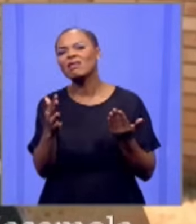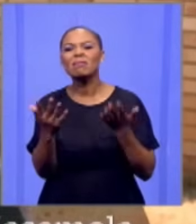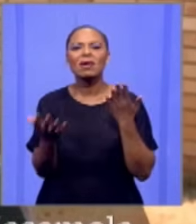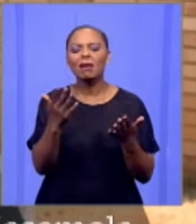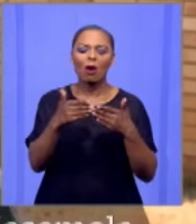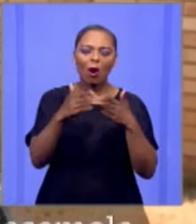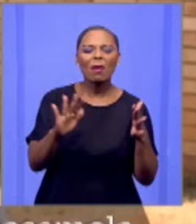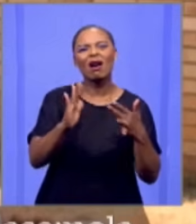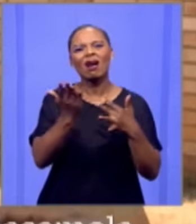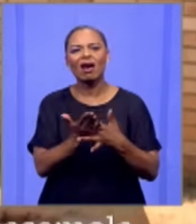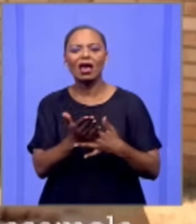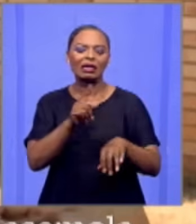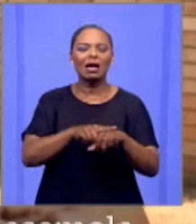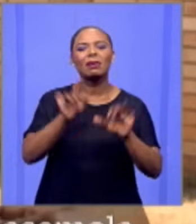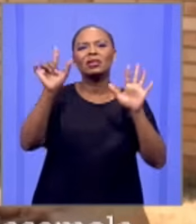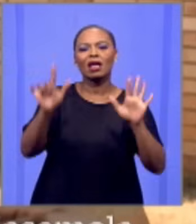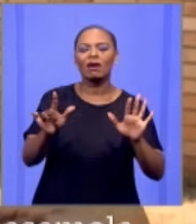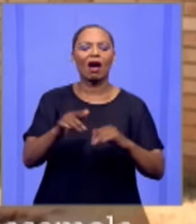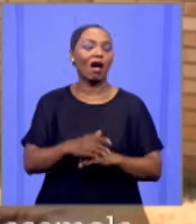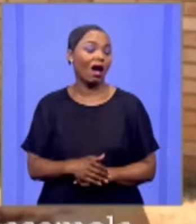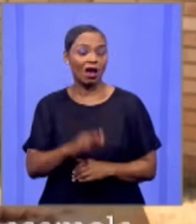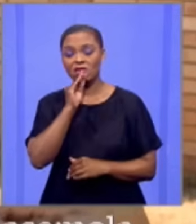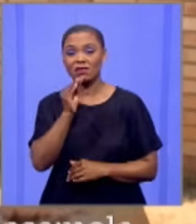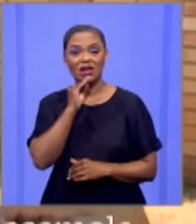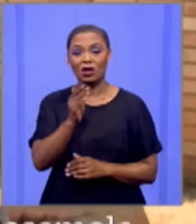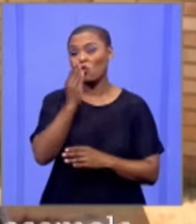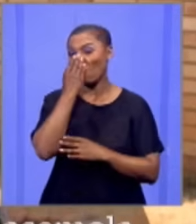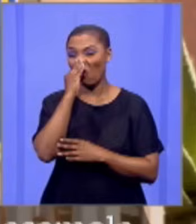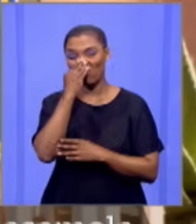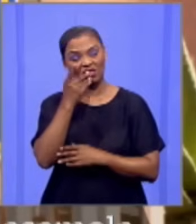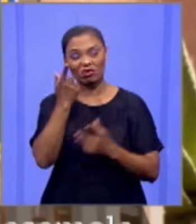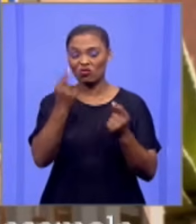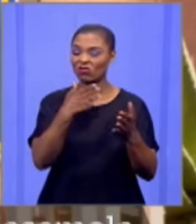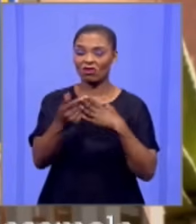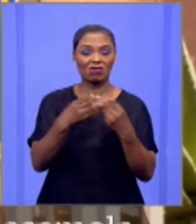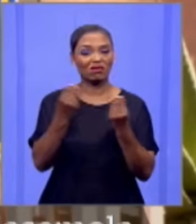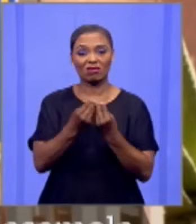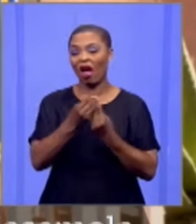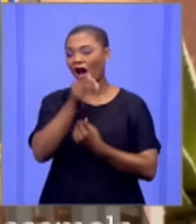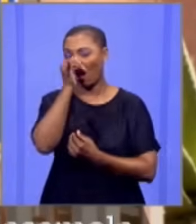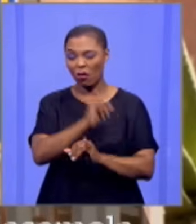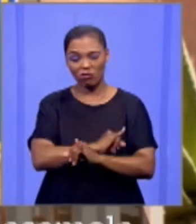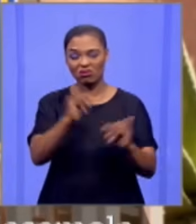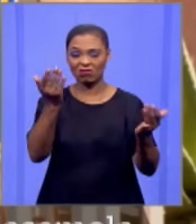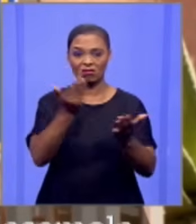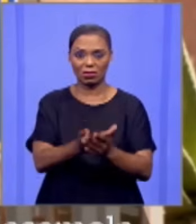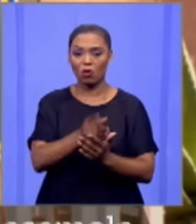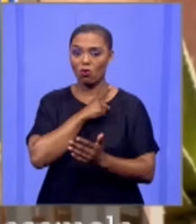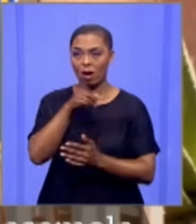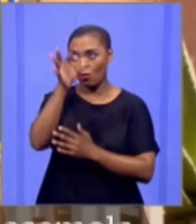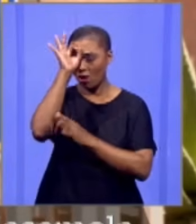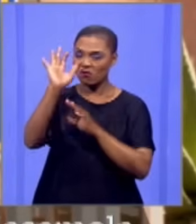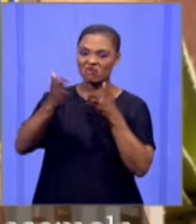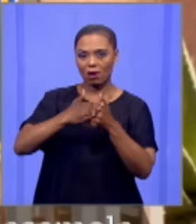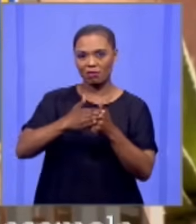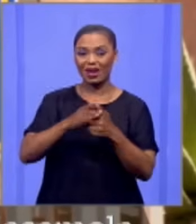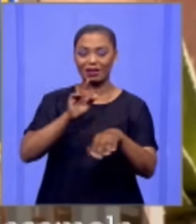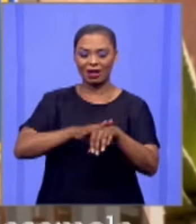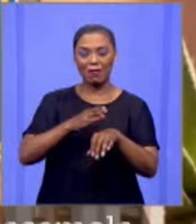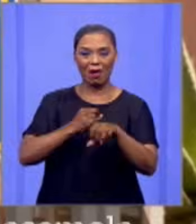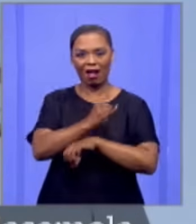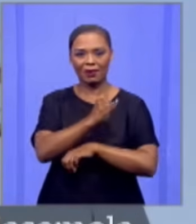7 o'clock o ra ditsotsi di a itirela gate ya police station e tswaletše. Maphodisa ka Limpopo ba re go ba tšeritelele go